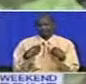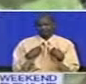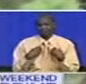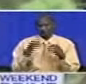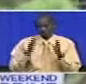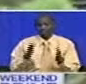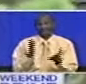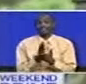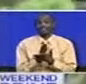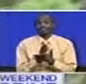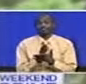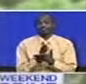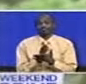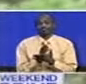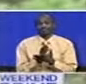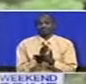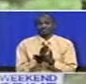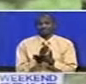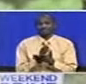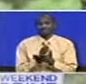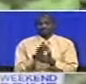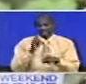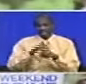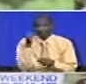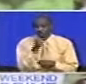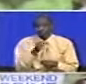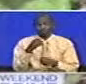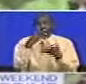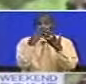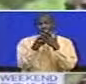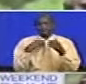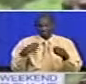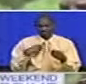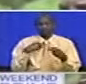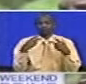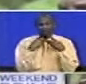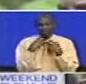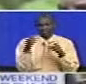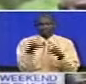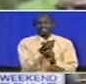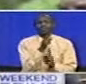rights. Wakati mama sio amewekwa ndani kimateka.